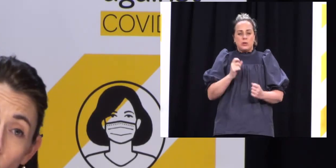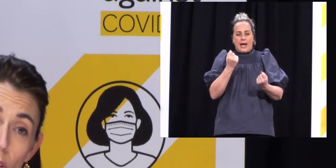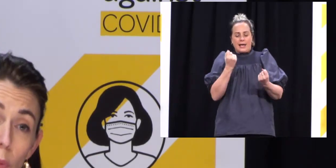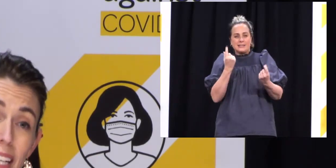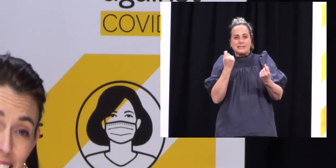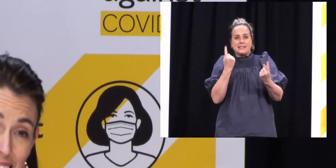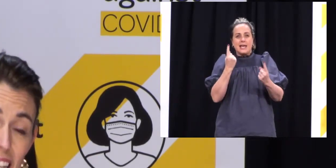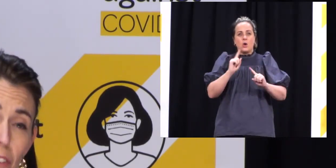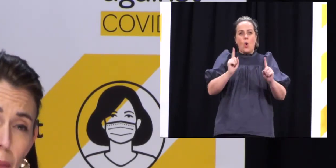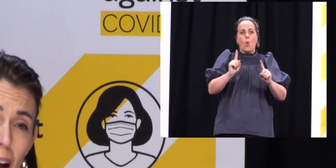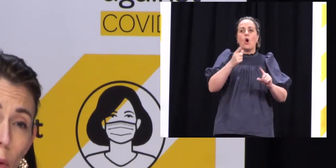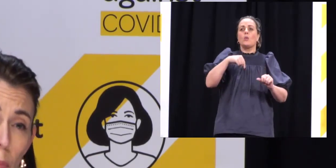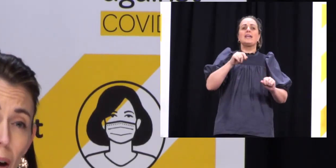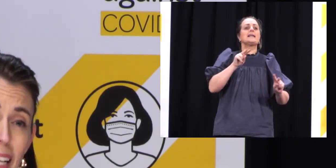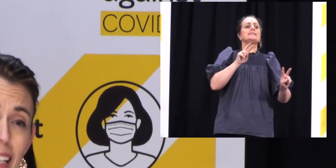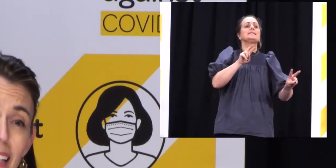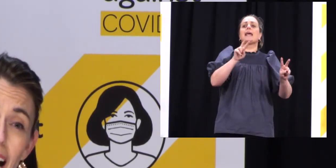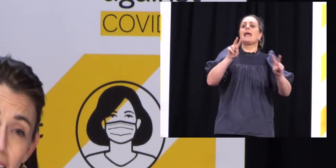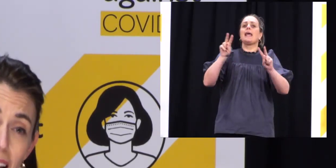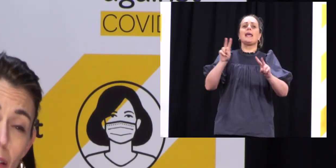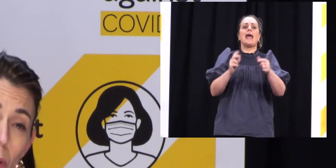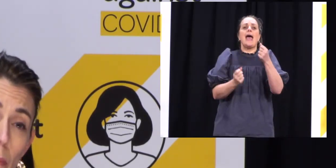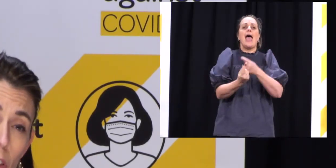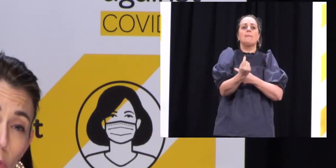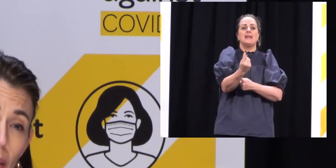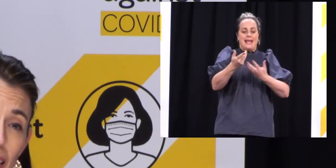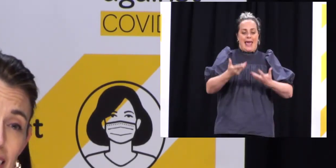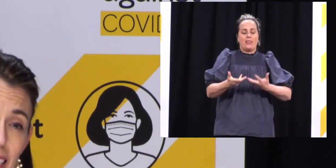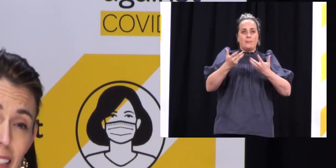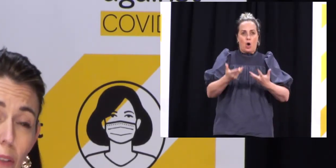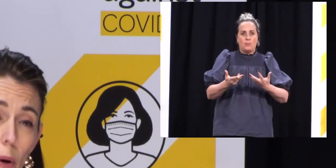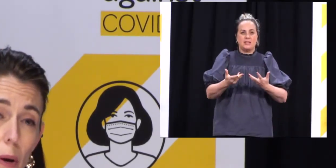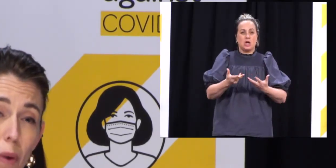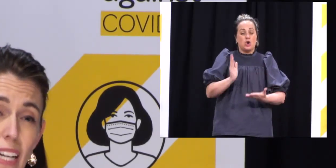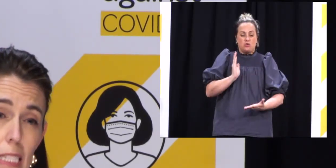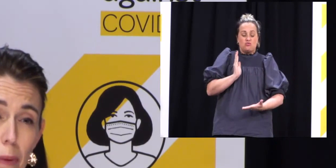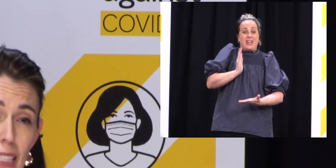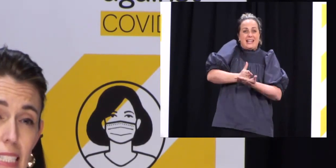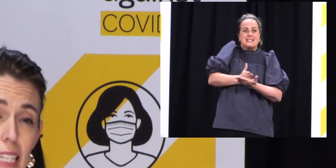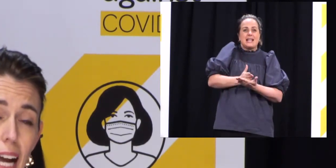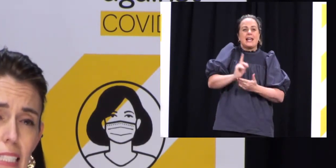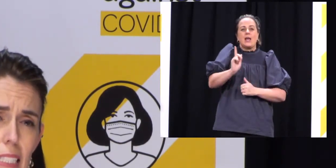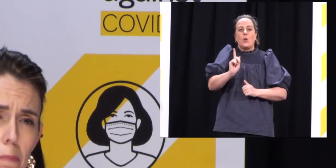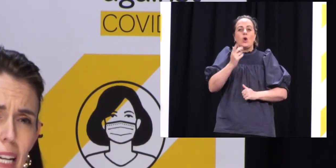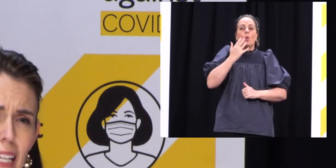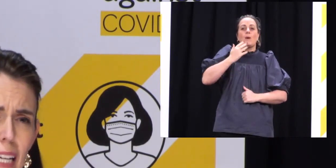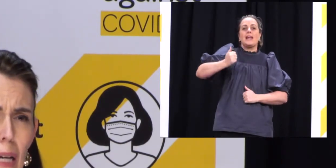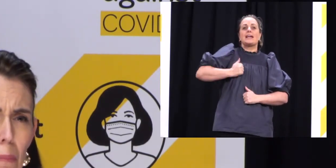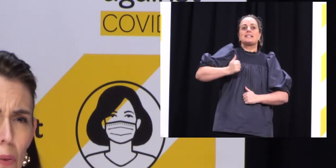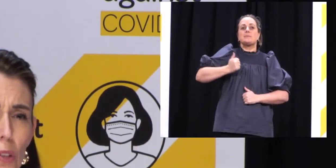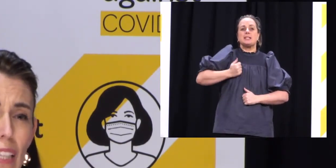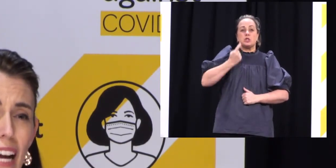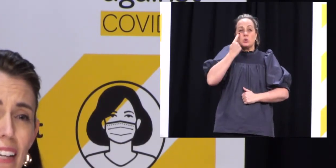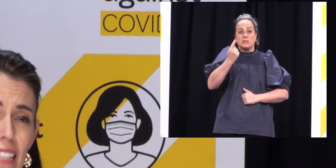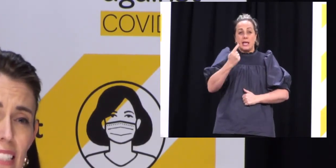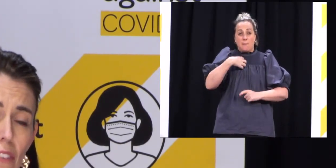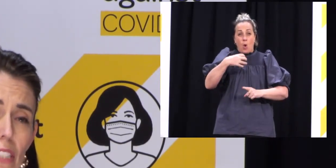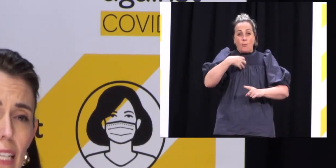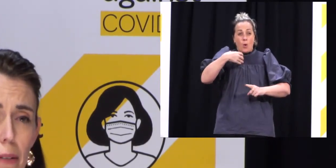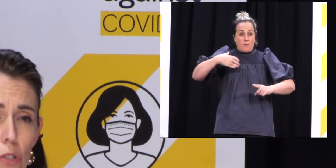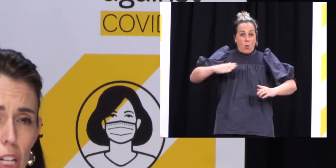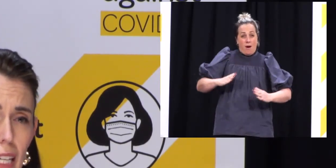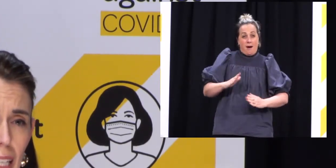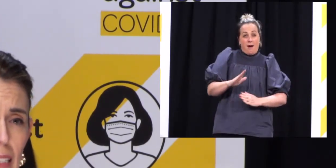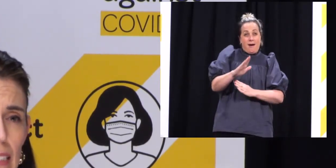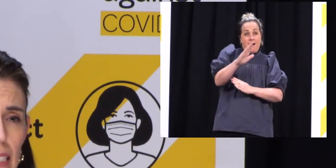really what we can see from the outbreak at the moment and realistically when we might expect to see cases peak, but also allowing ourselves